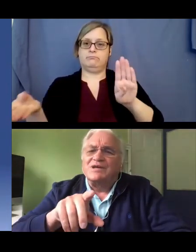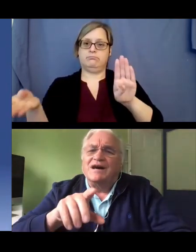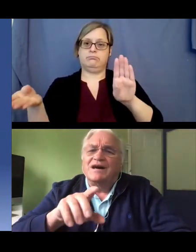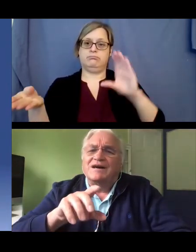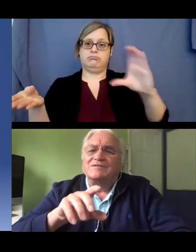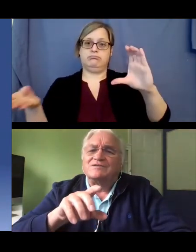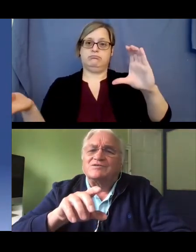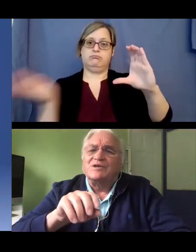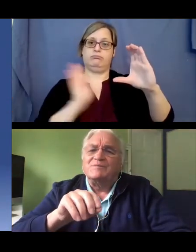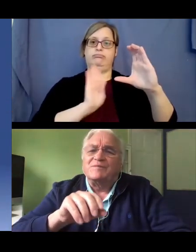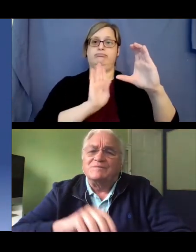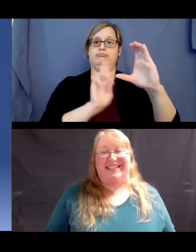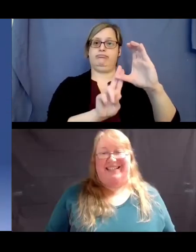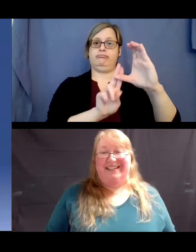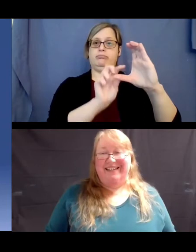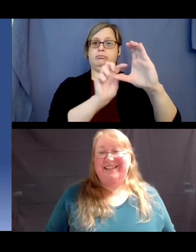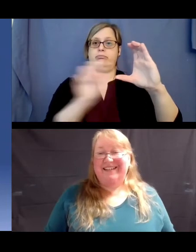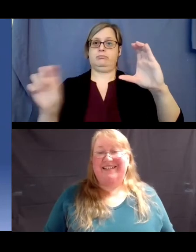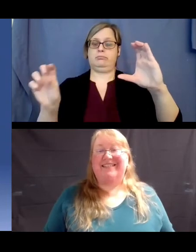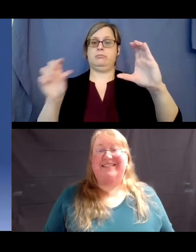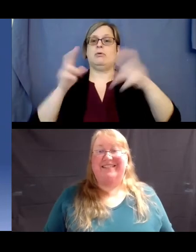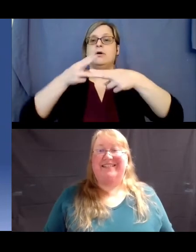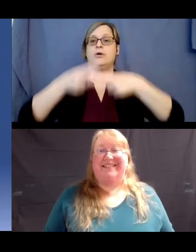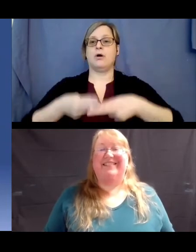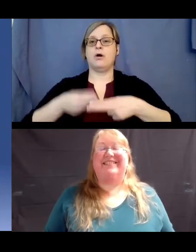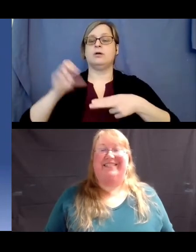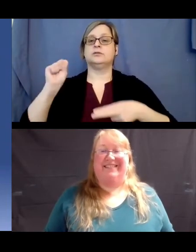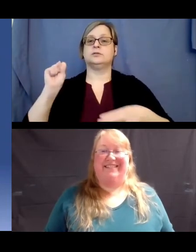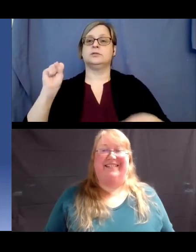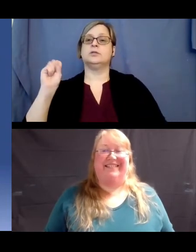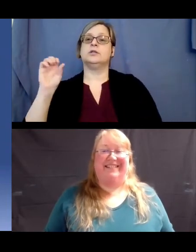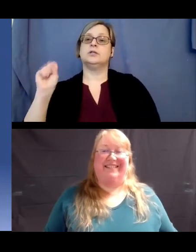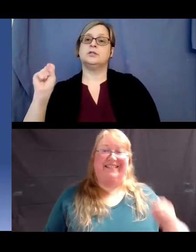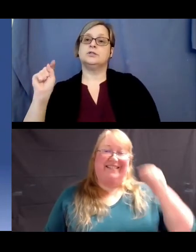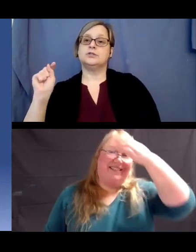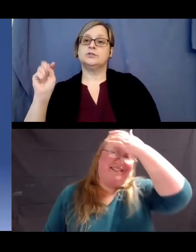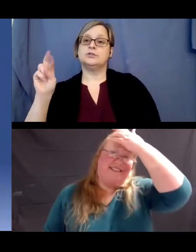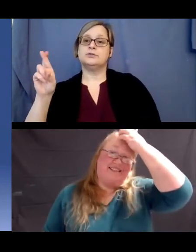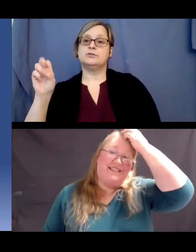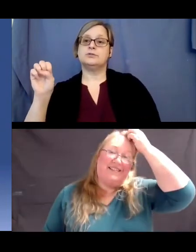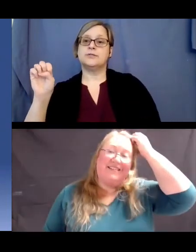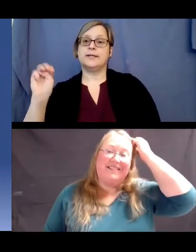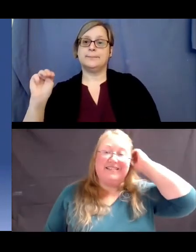it? Streamcast. Yeah, Streamcast.